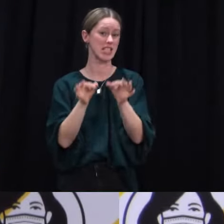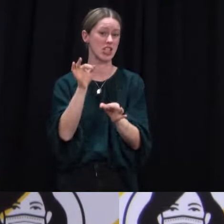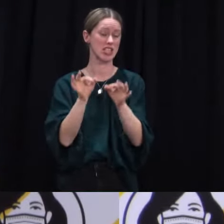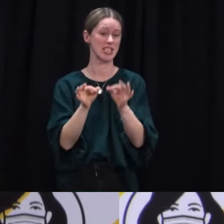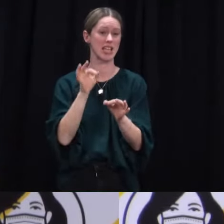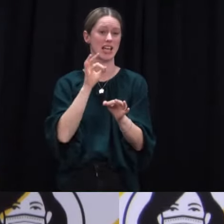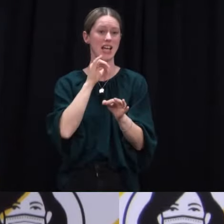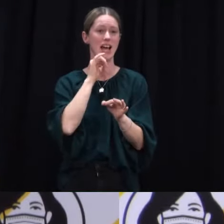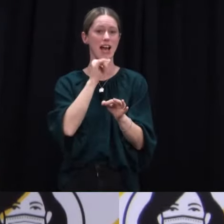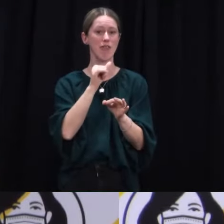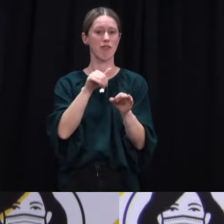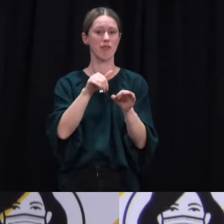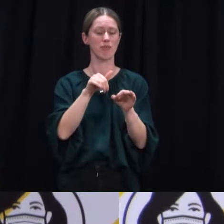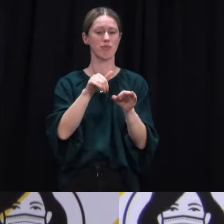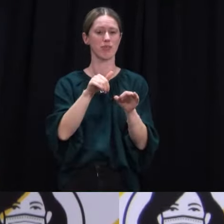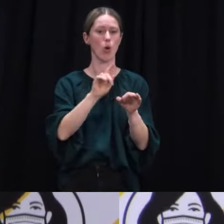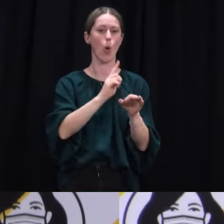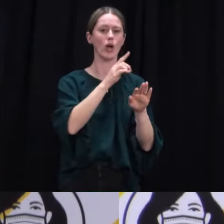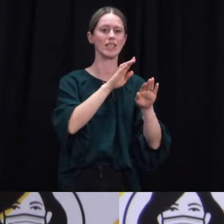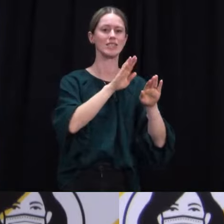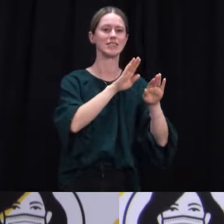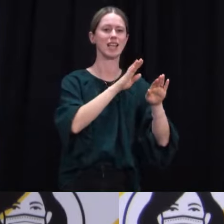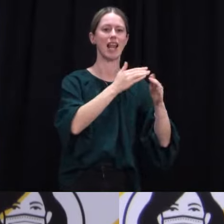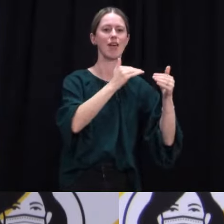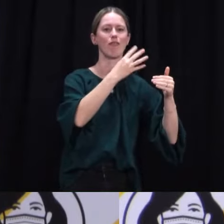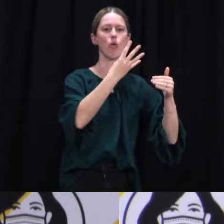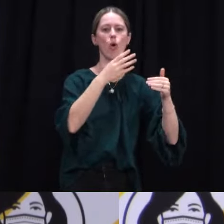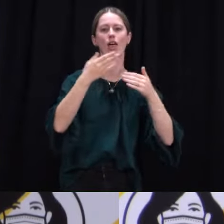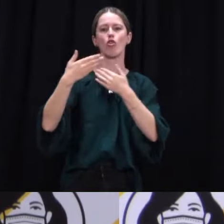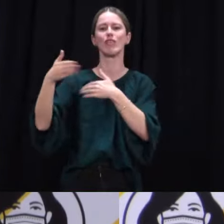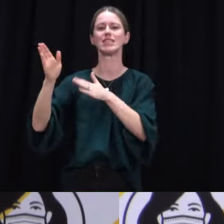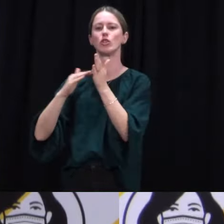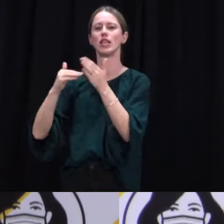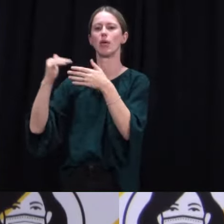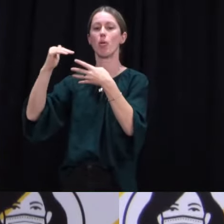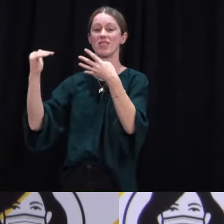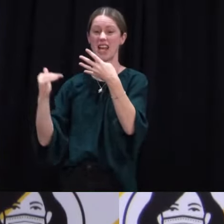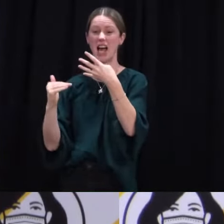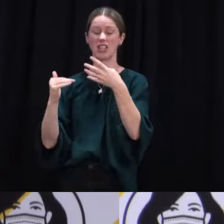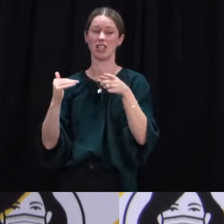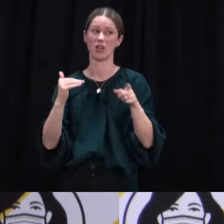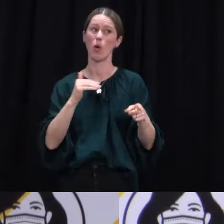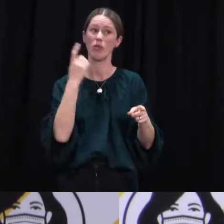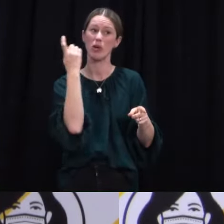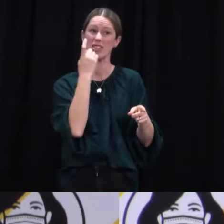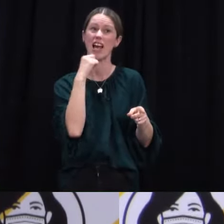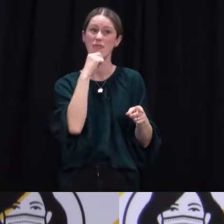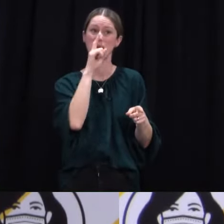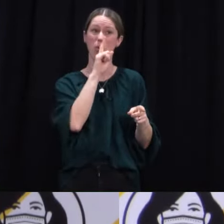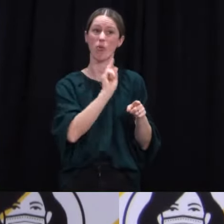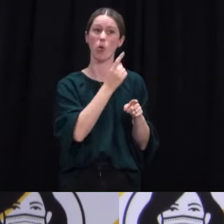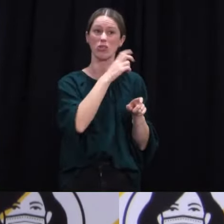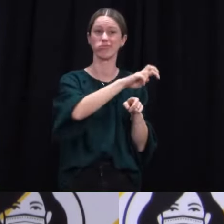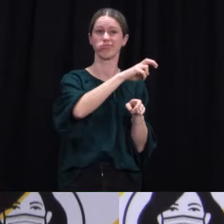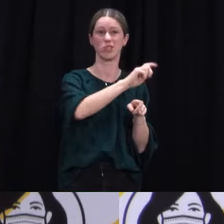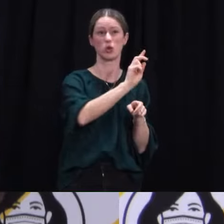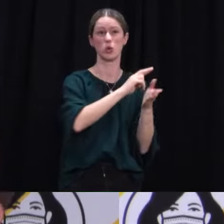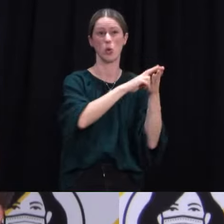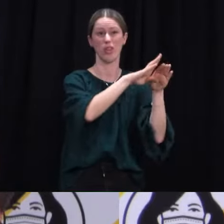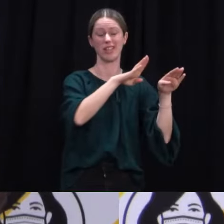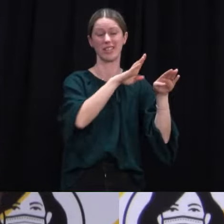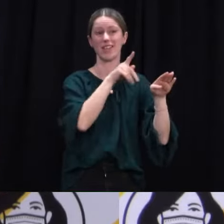to have a land-based border at some point in some part of the country. We certainly have active conversations about that. We'll